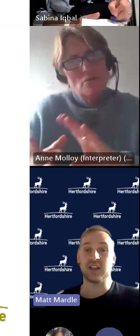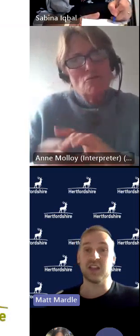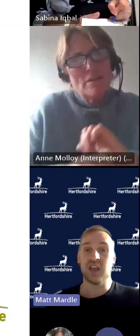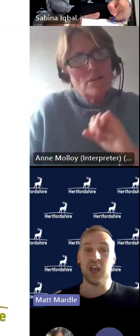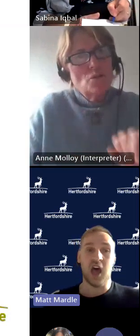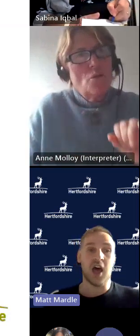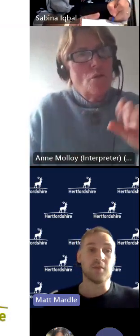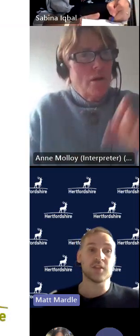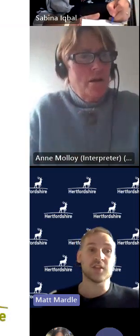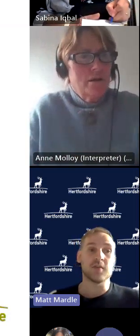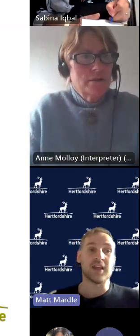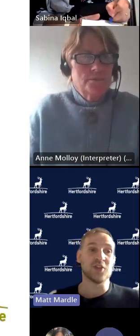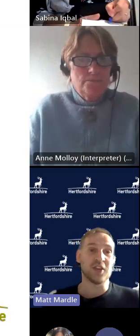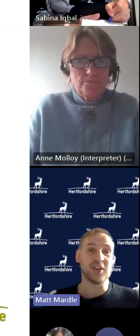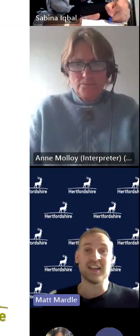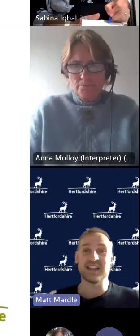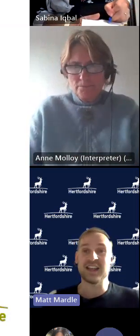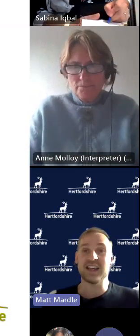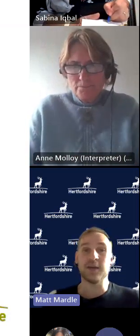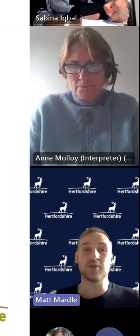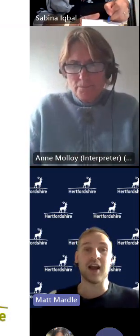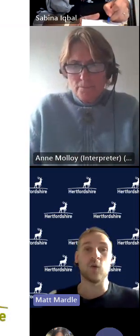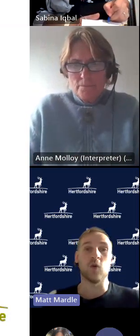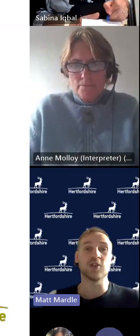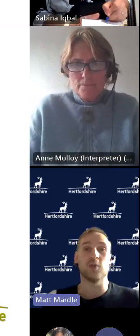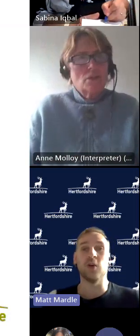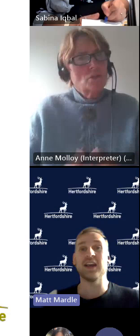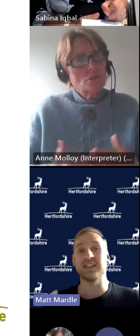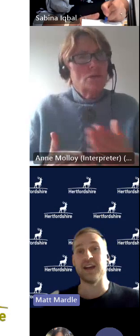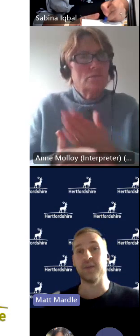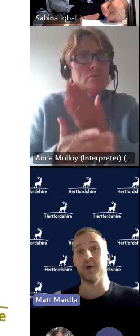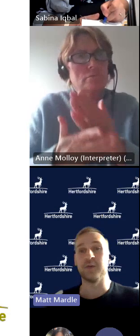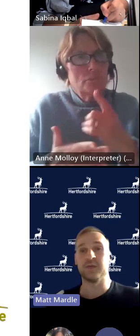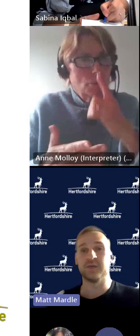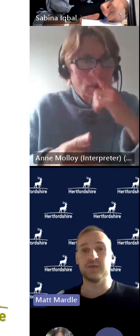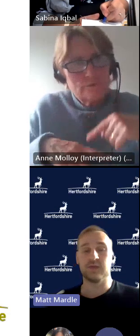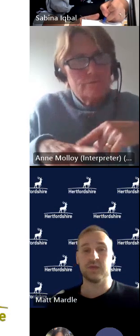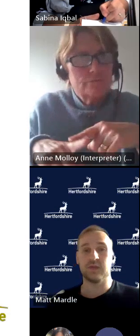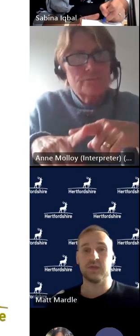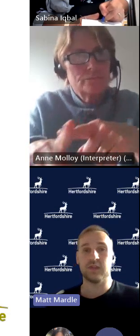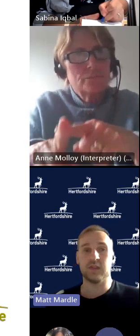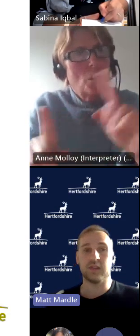your clients, just to make sure that you can easily keep track of what support is available.